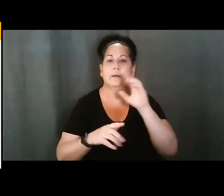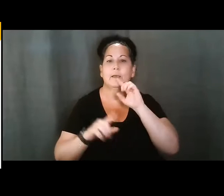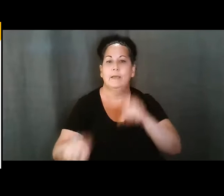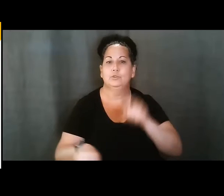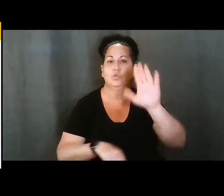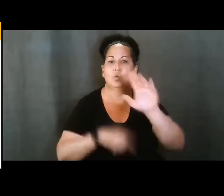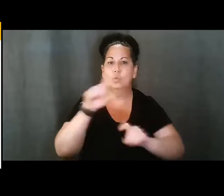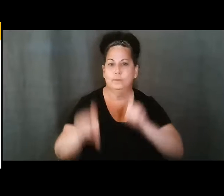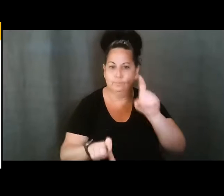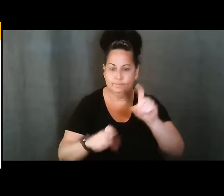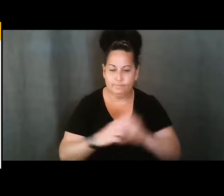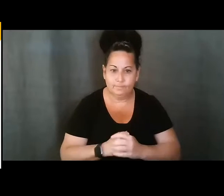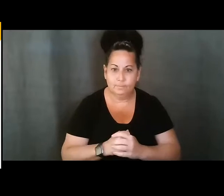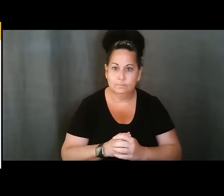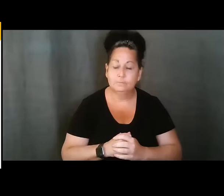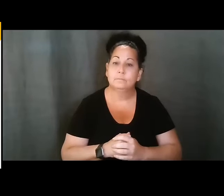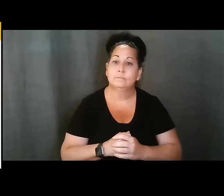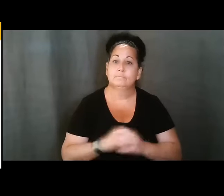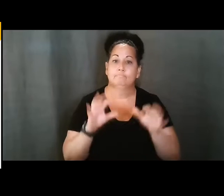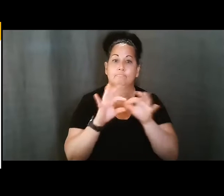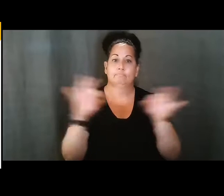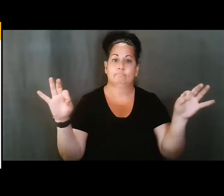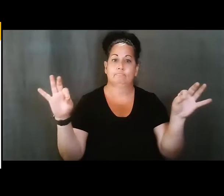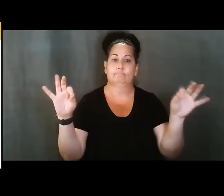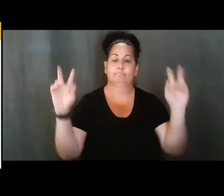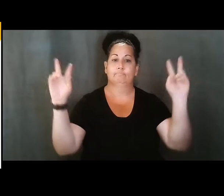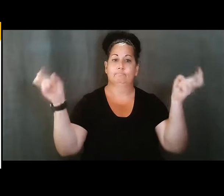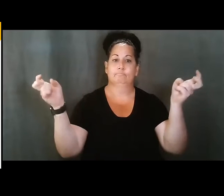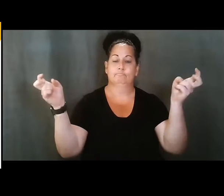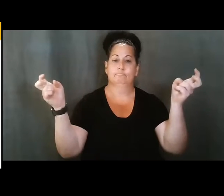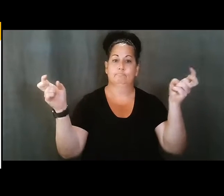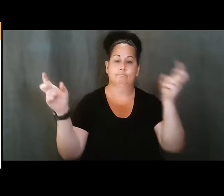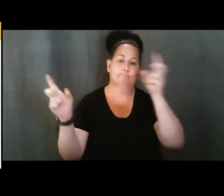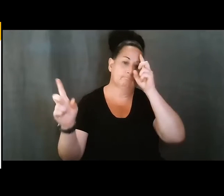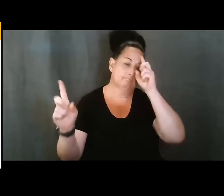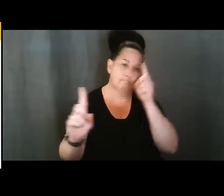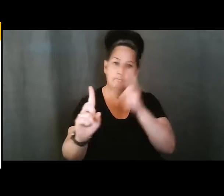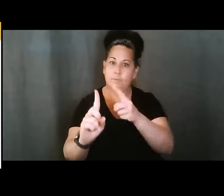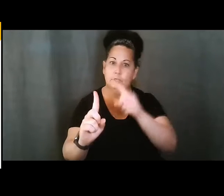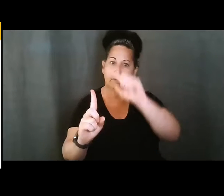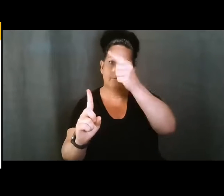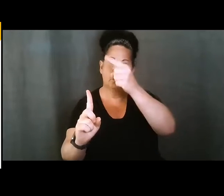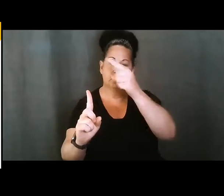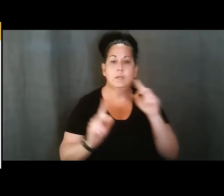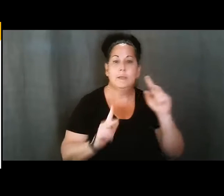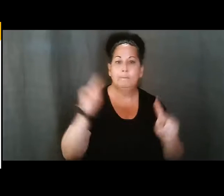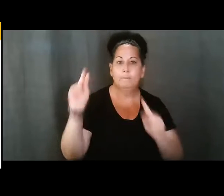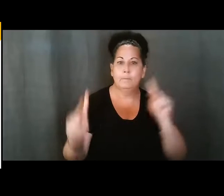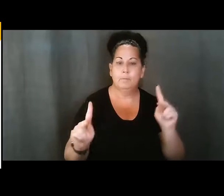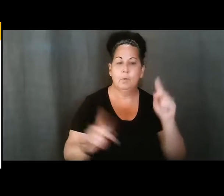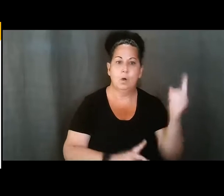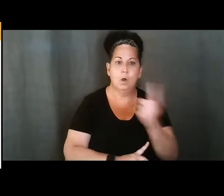We have a saying in Bibb County Schools, mission first, people always,